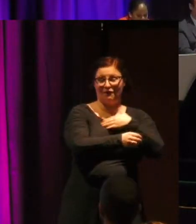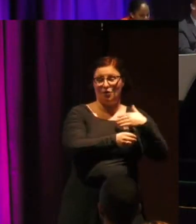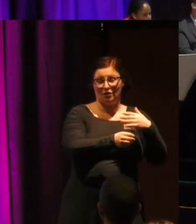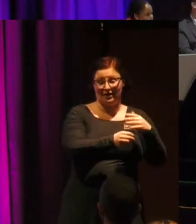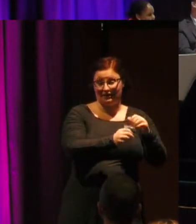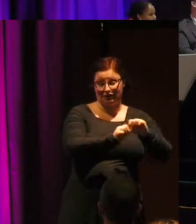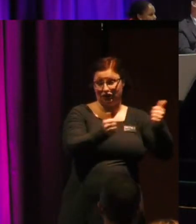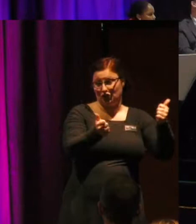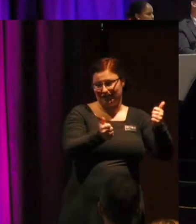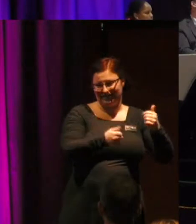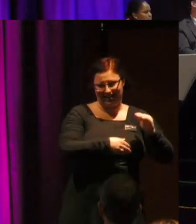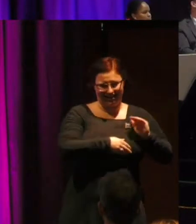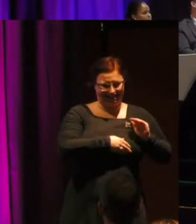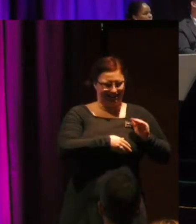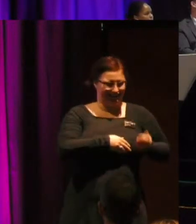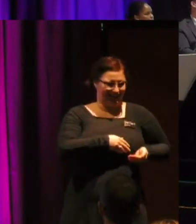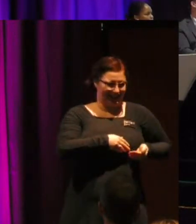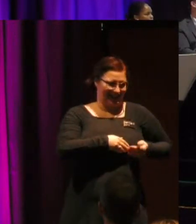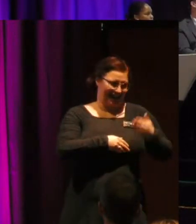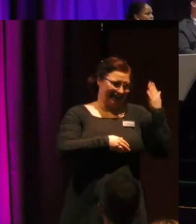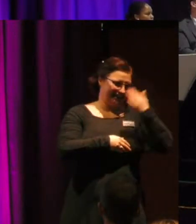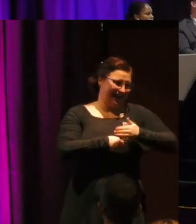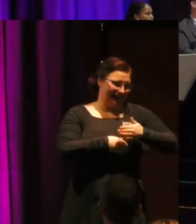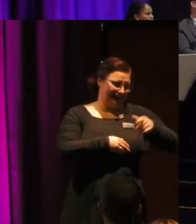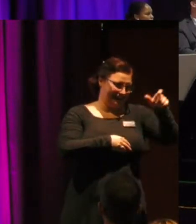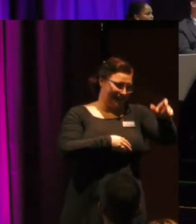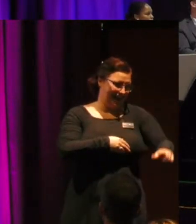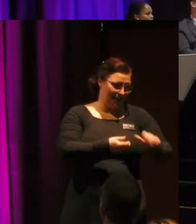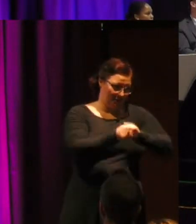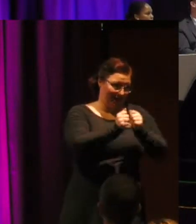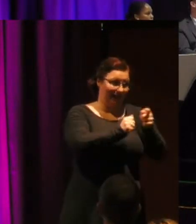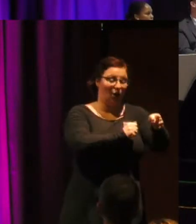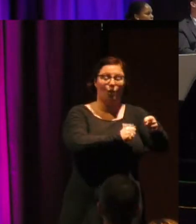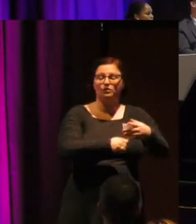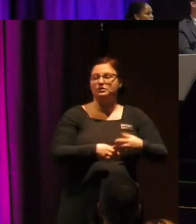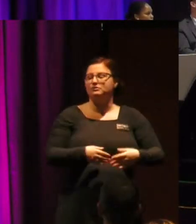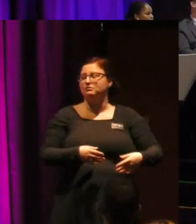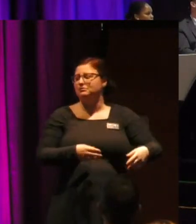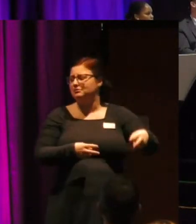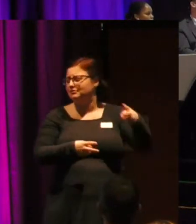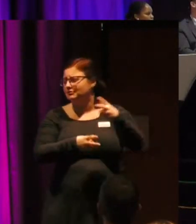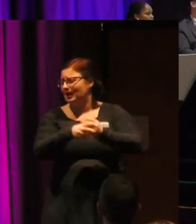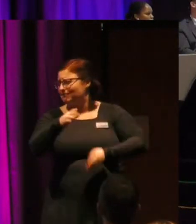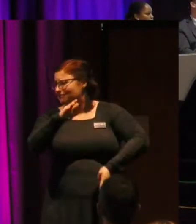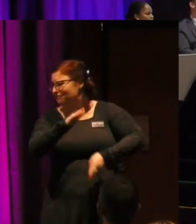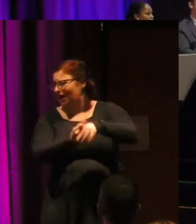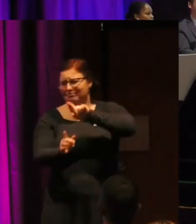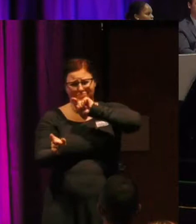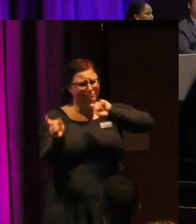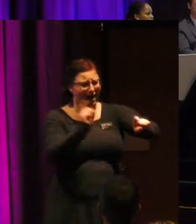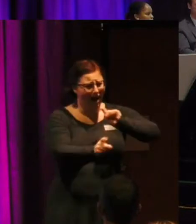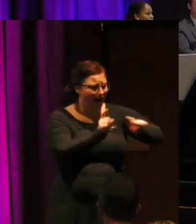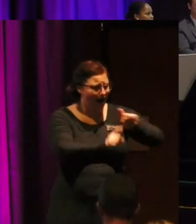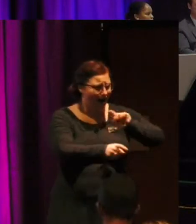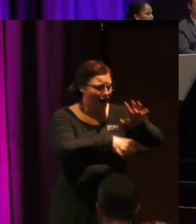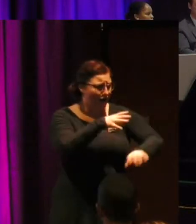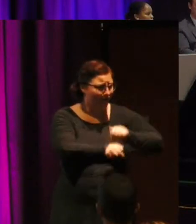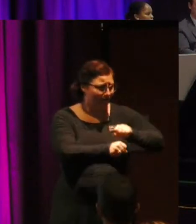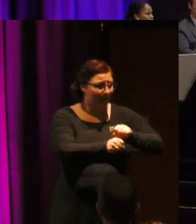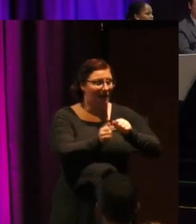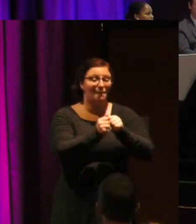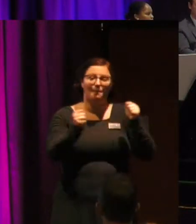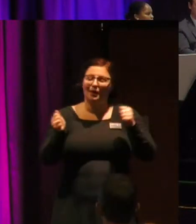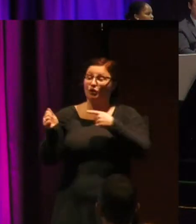female politician is the one that is most abused. But as a politician and as someone who's been working and going all